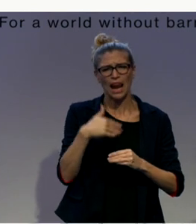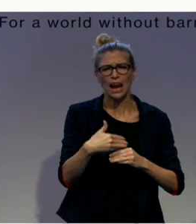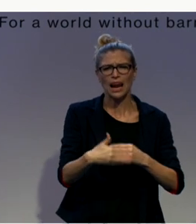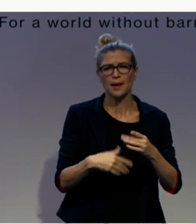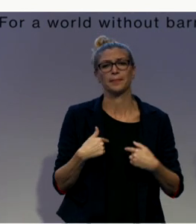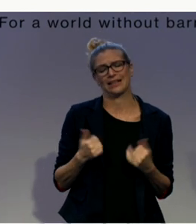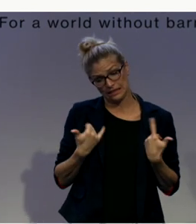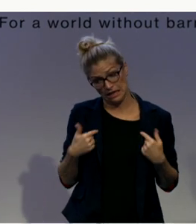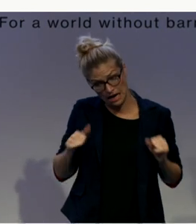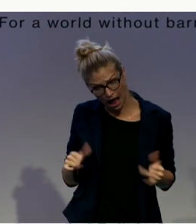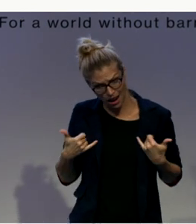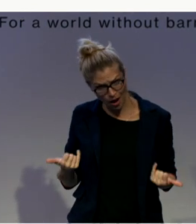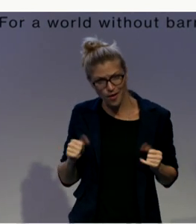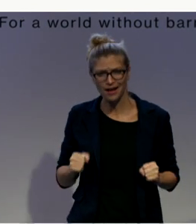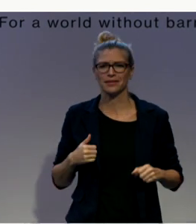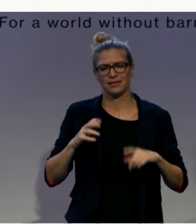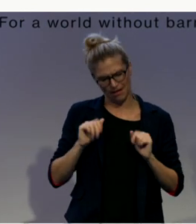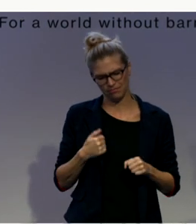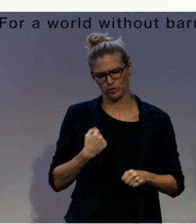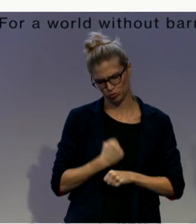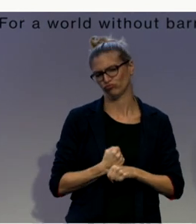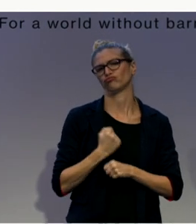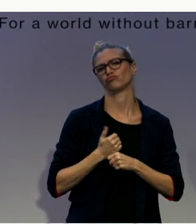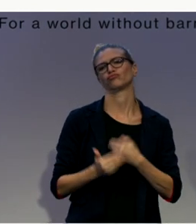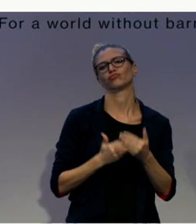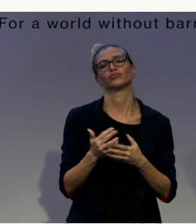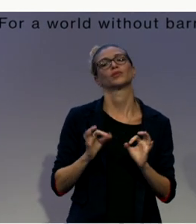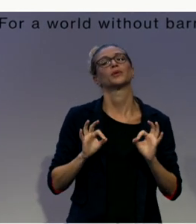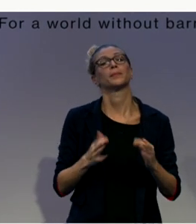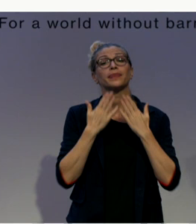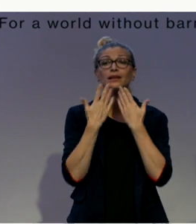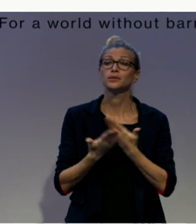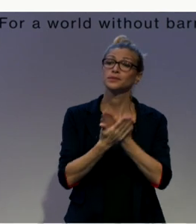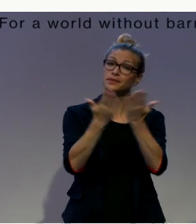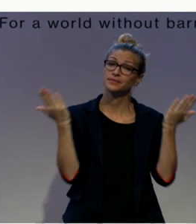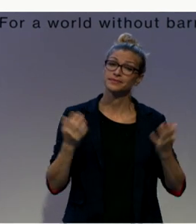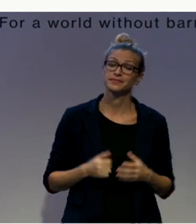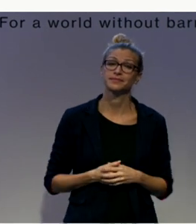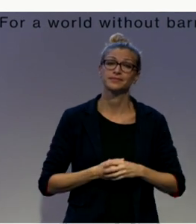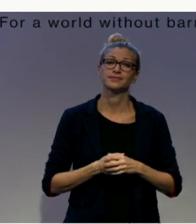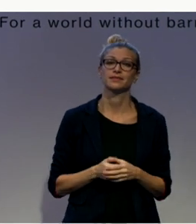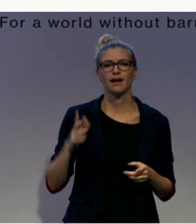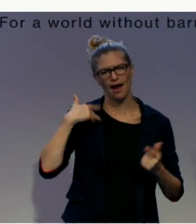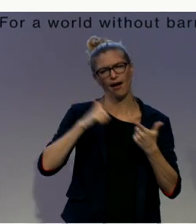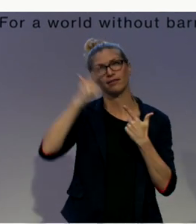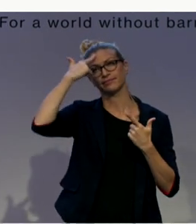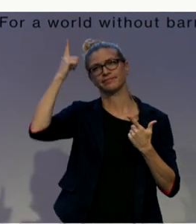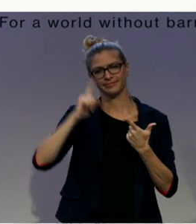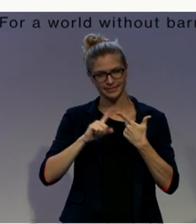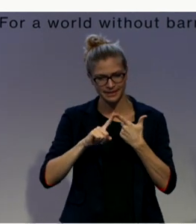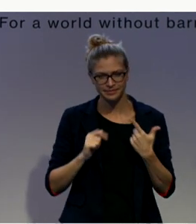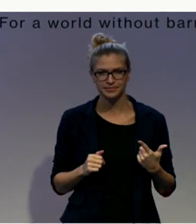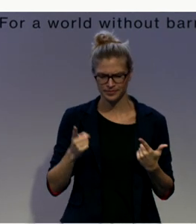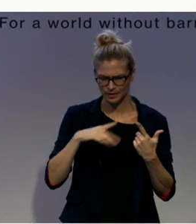I can change my sociality anyway. Thank you very much. Another thing that I want to add, you know, yeah, the participation of people with disability